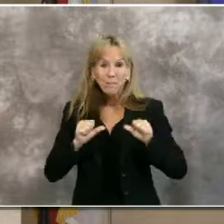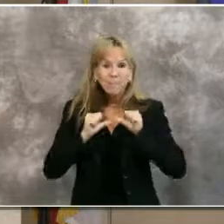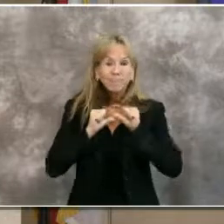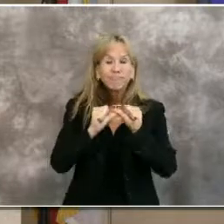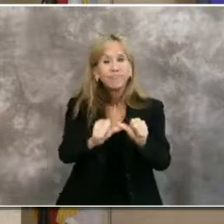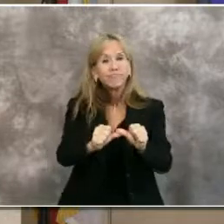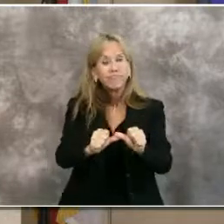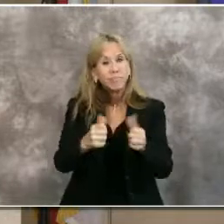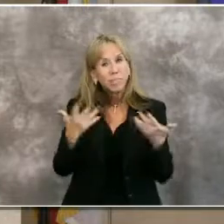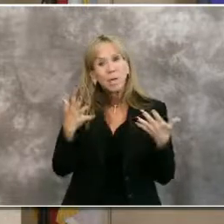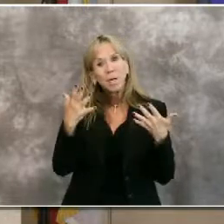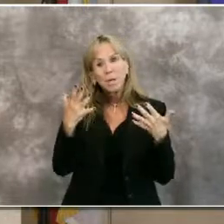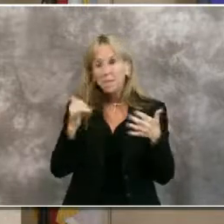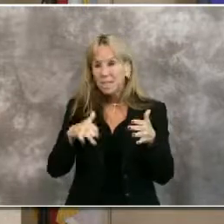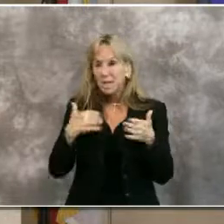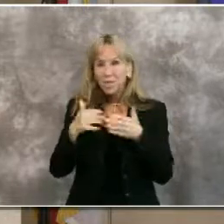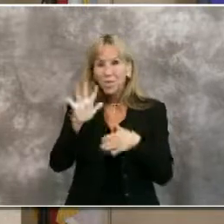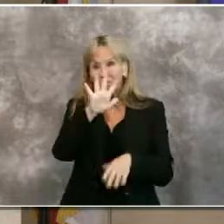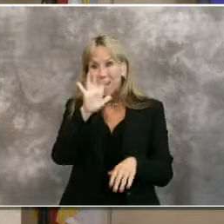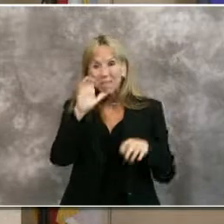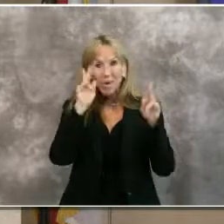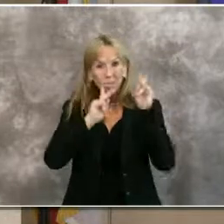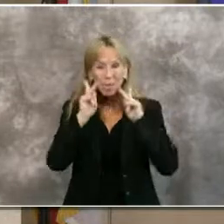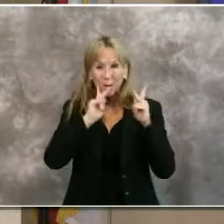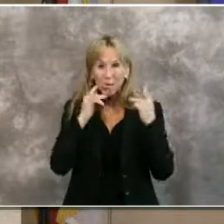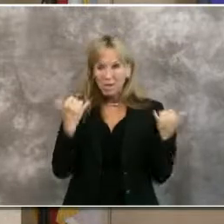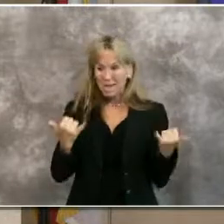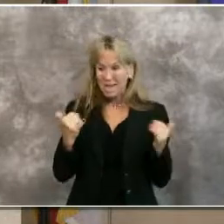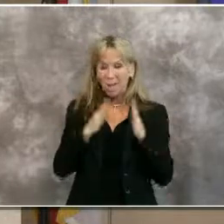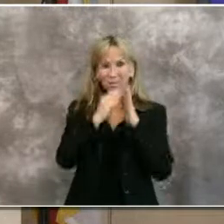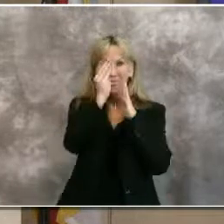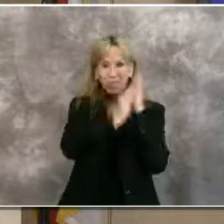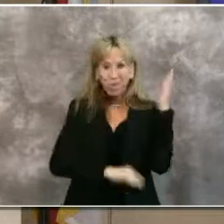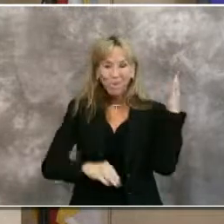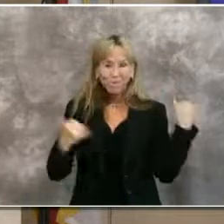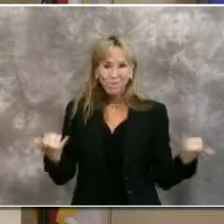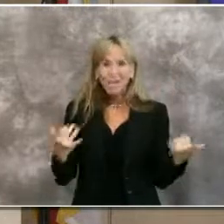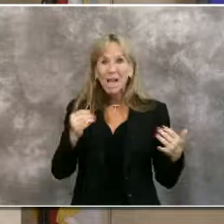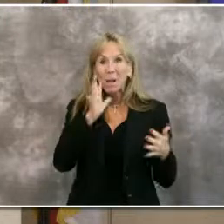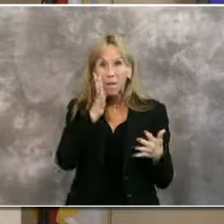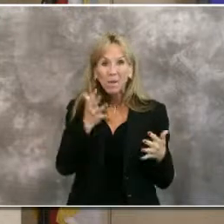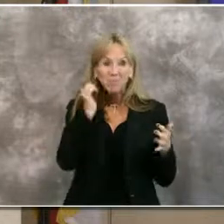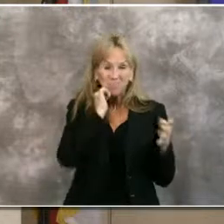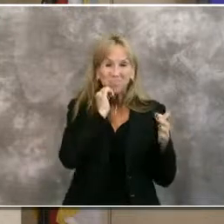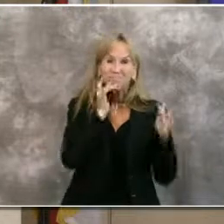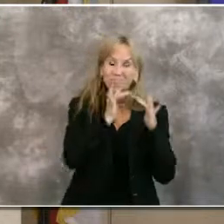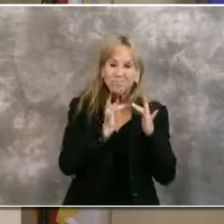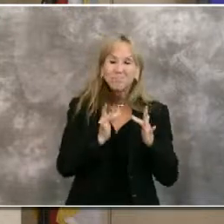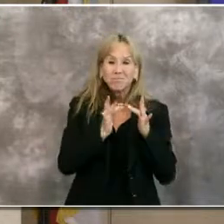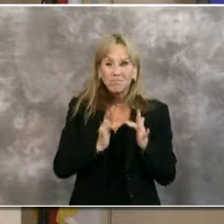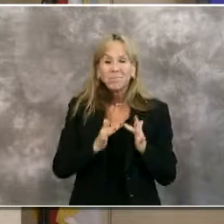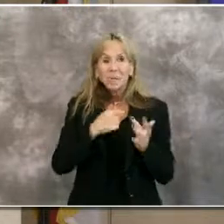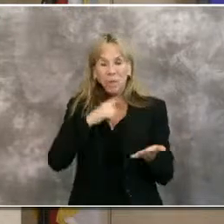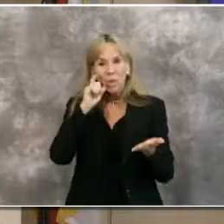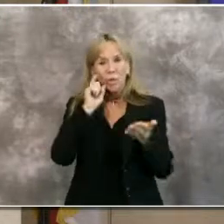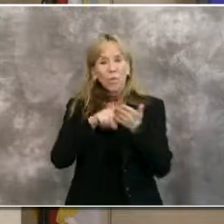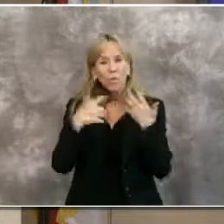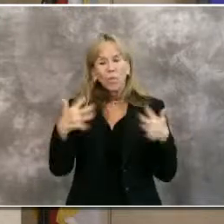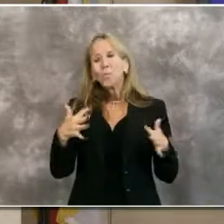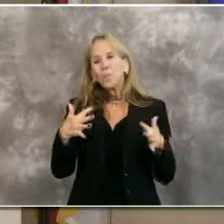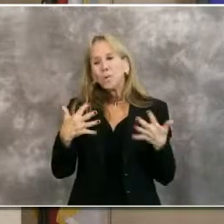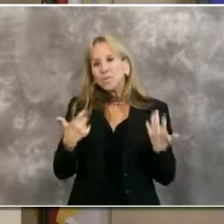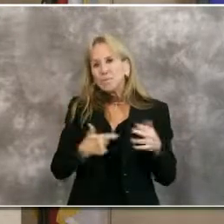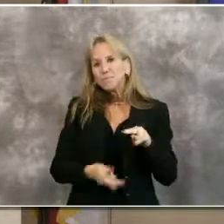the nearly 500 people that are on our roster at this time, and it's going to be expanded further, because we do recognize that this is